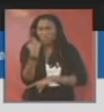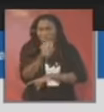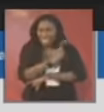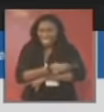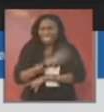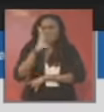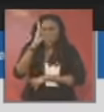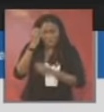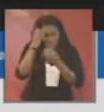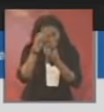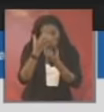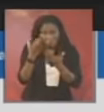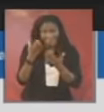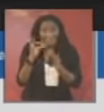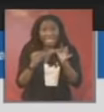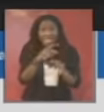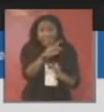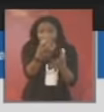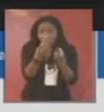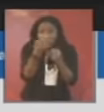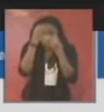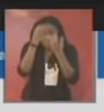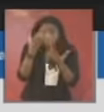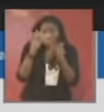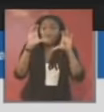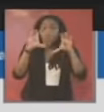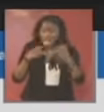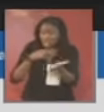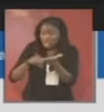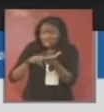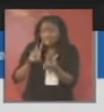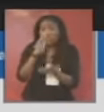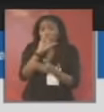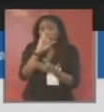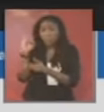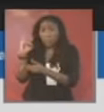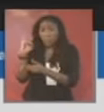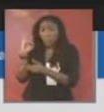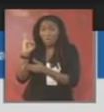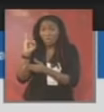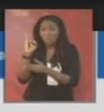information from the UWI Faculty of Medical Sciences and the